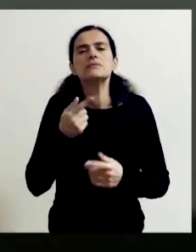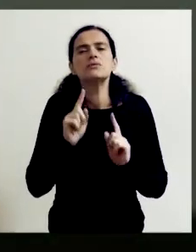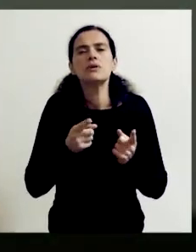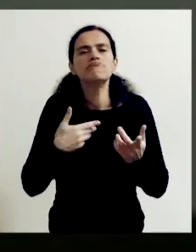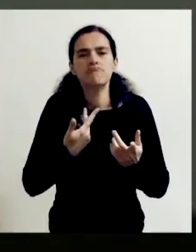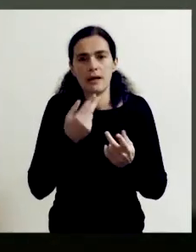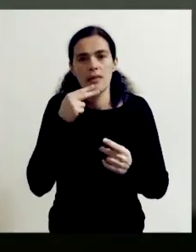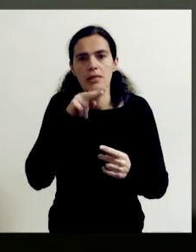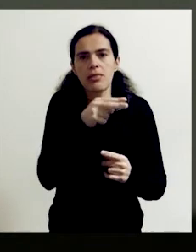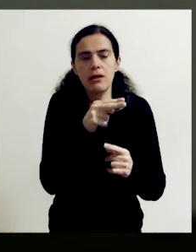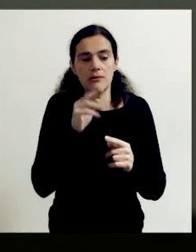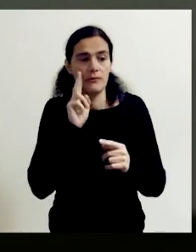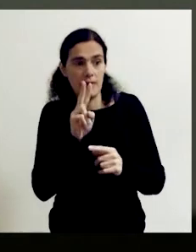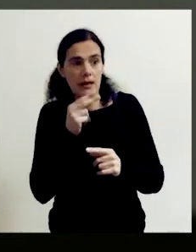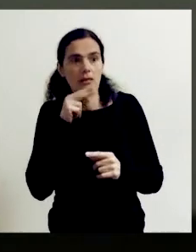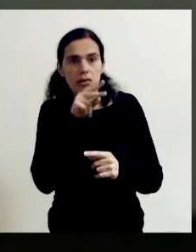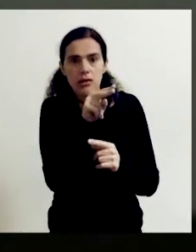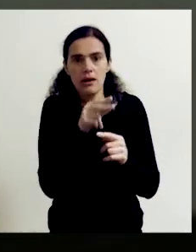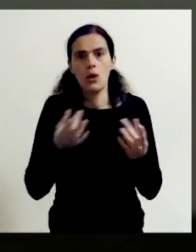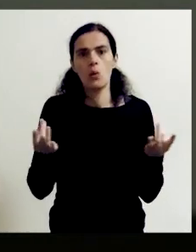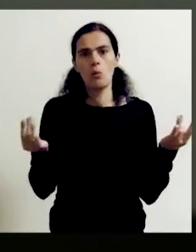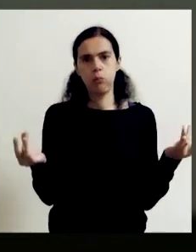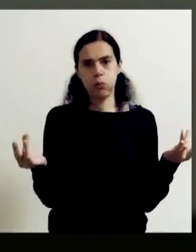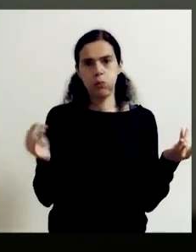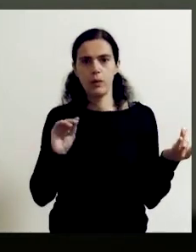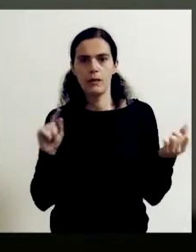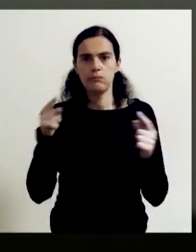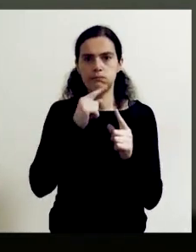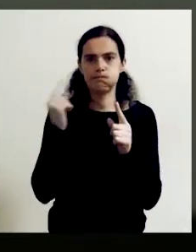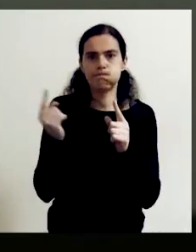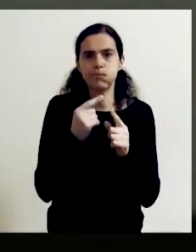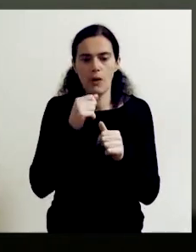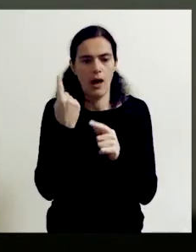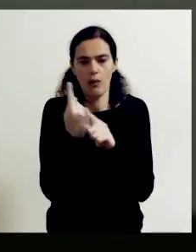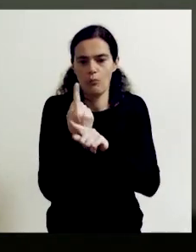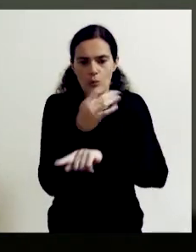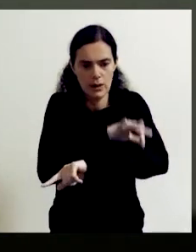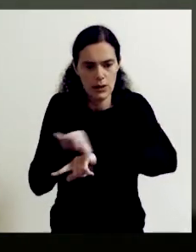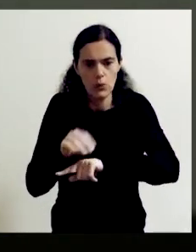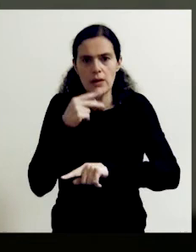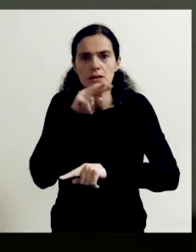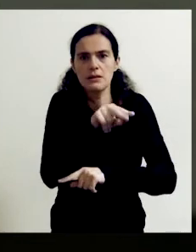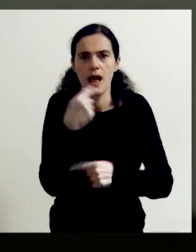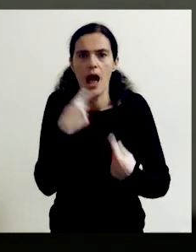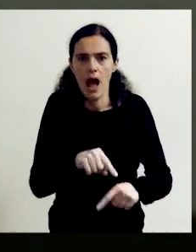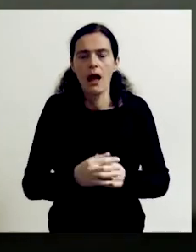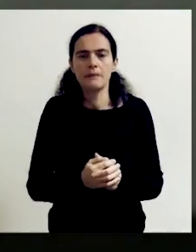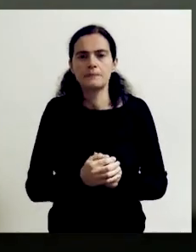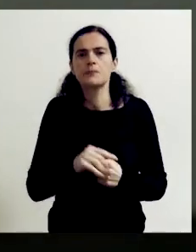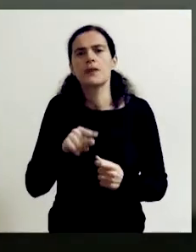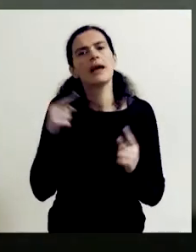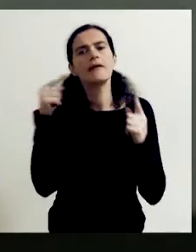the naga is these snakes. So when you see a snake around a Buddha, or when you see a snake on an element of